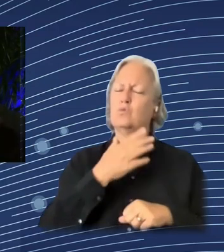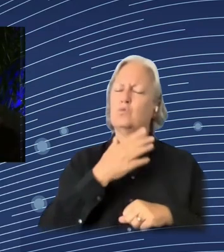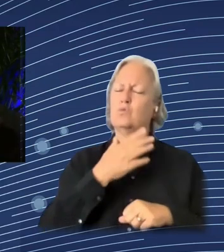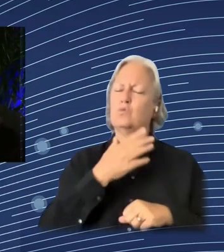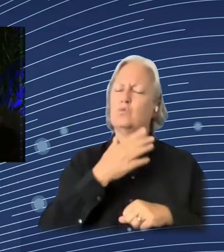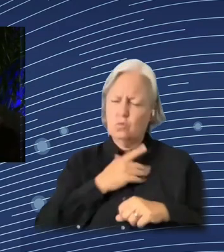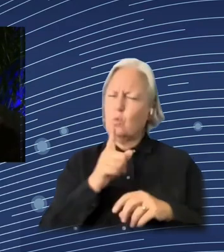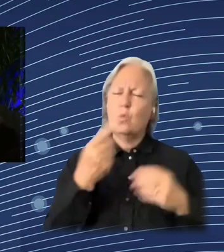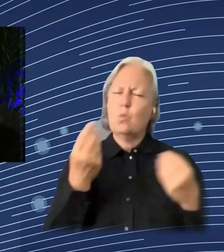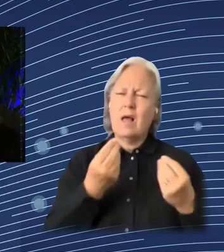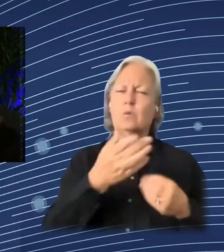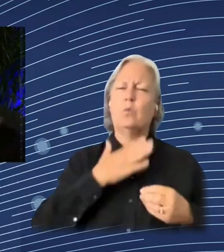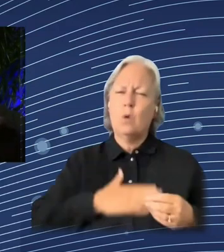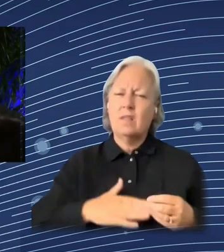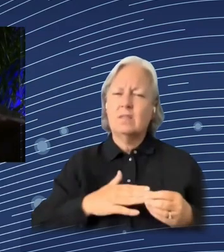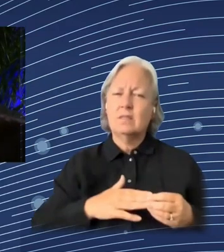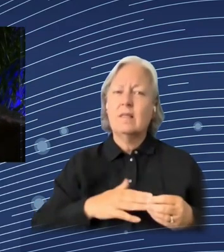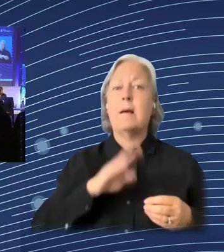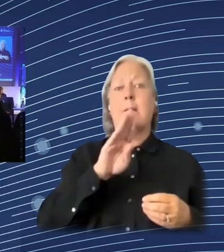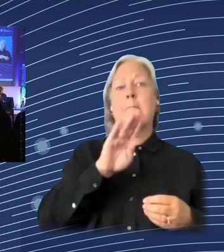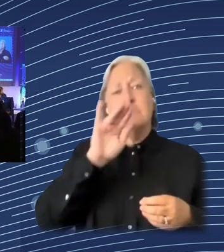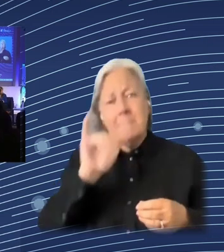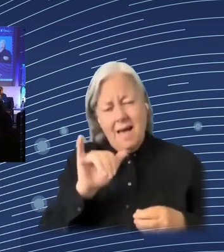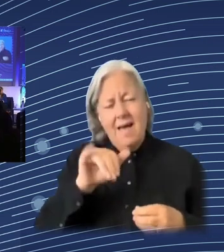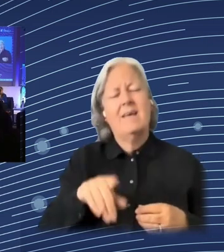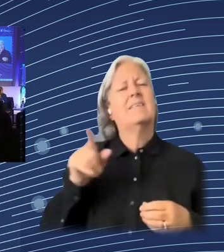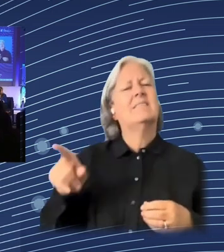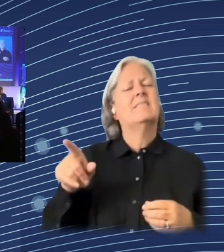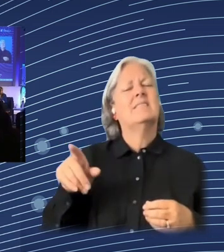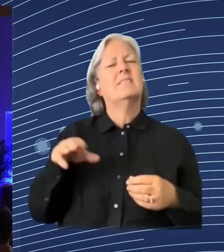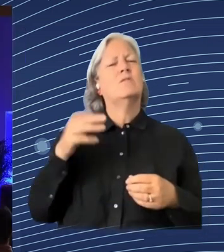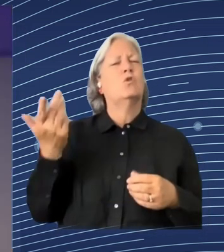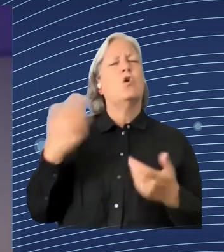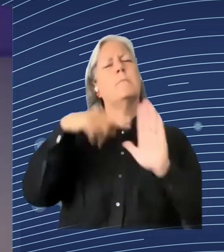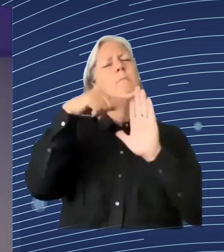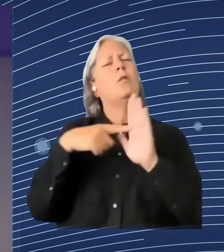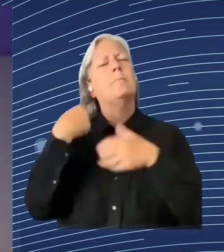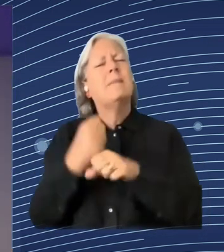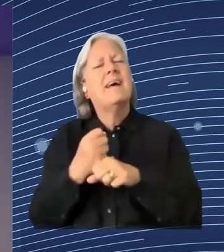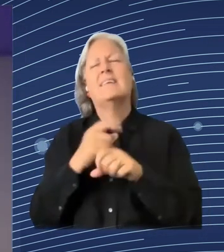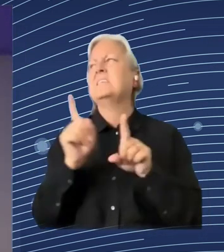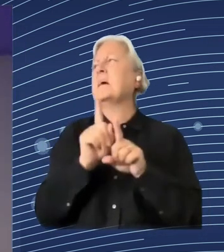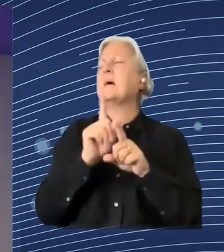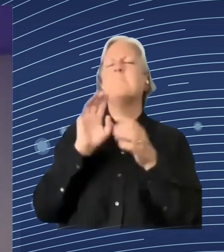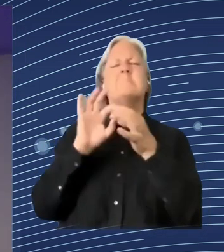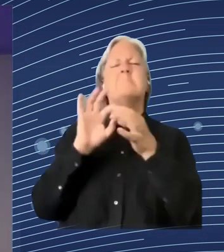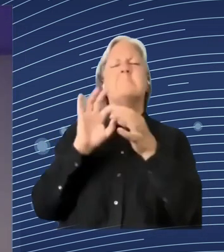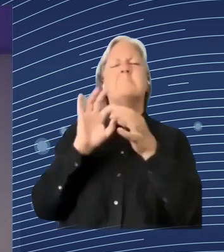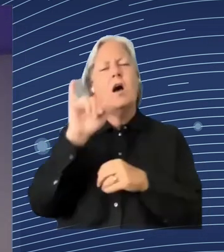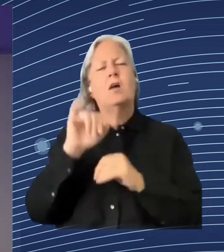What would you like to see done by policymakers? Exactly. Related to AI, I was thinking about training data and copyrights,